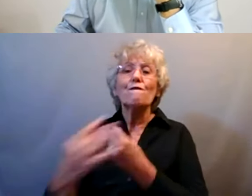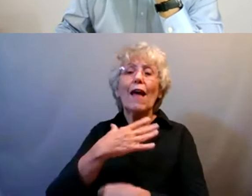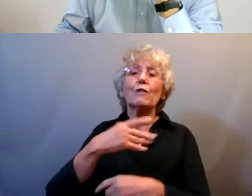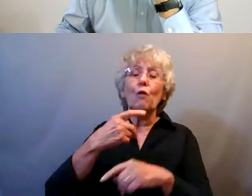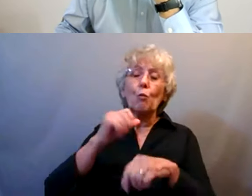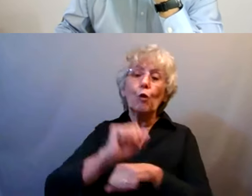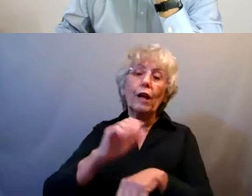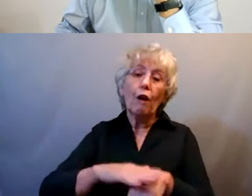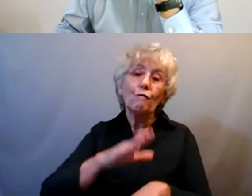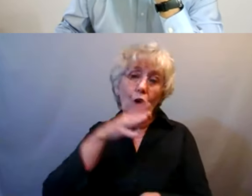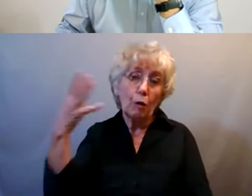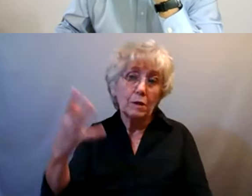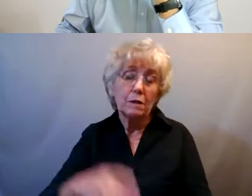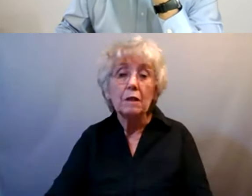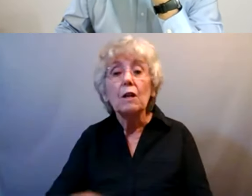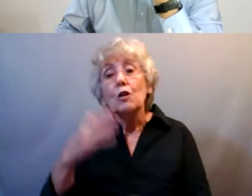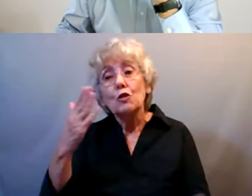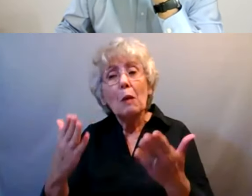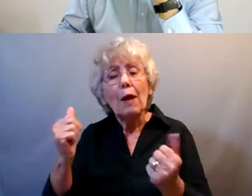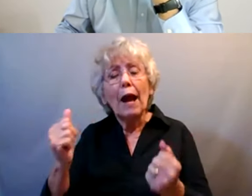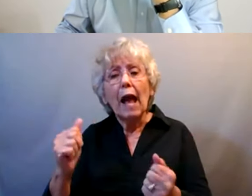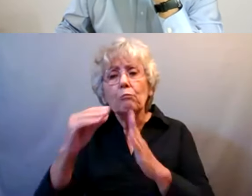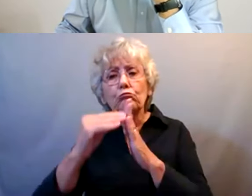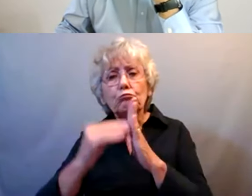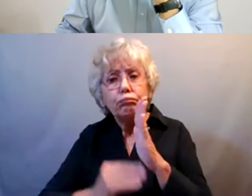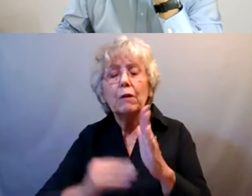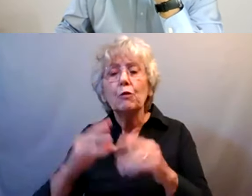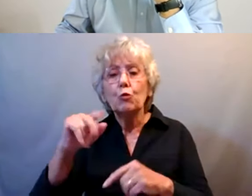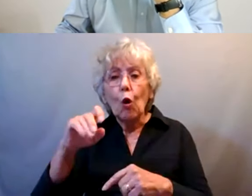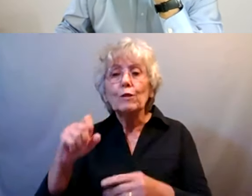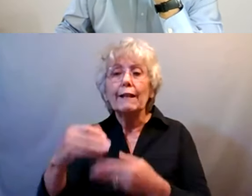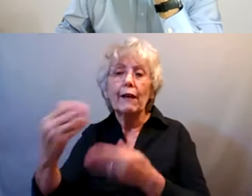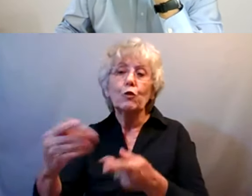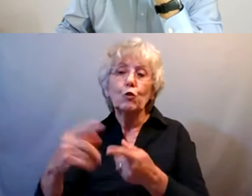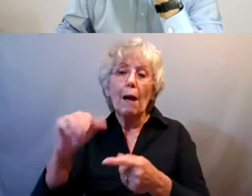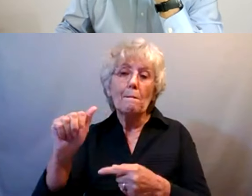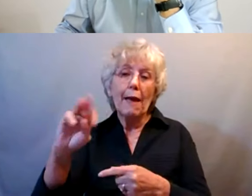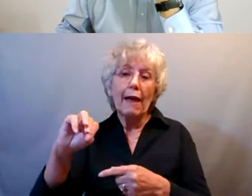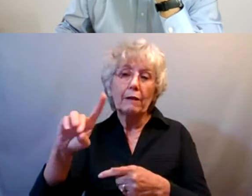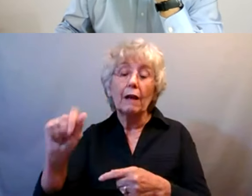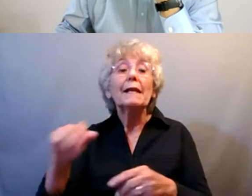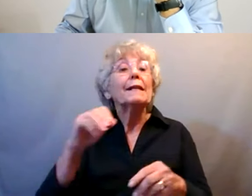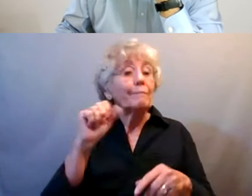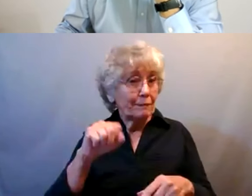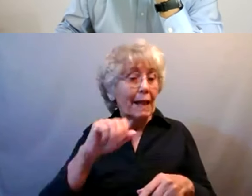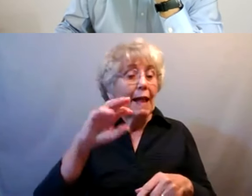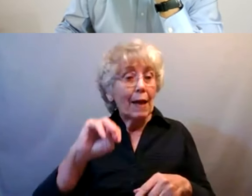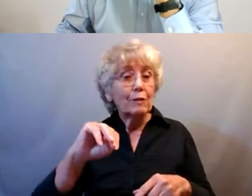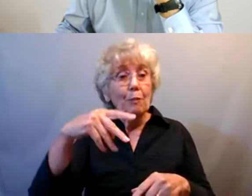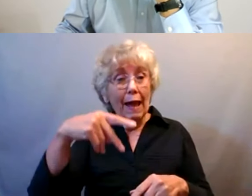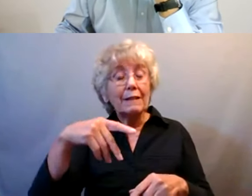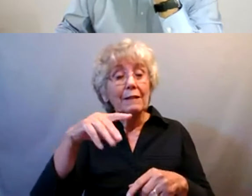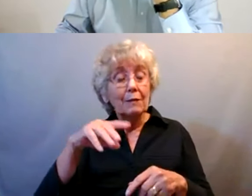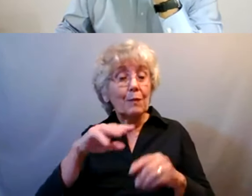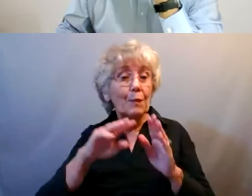and forward to Amanda in the future. That would be great. We have had in the master plan development process that came up in our conversations